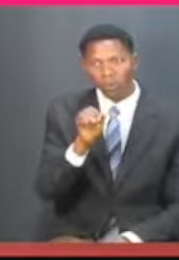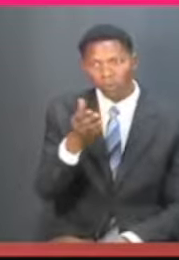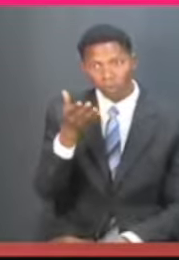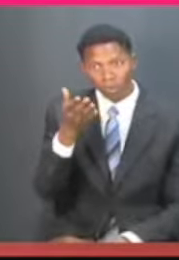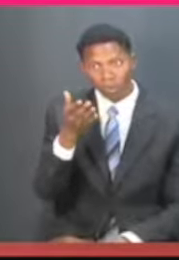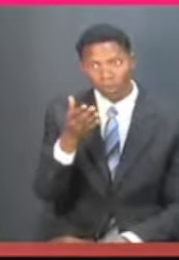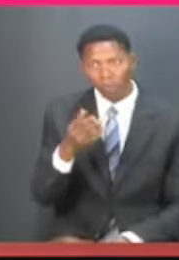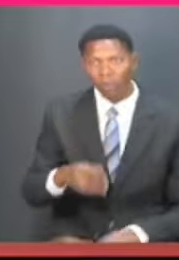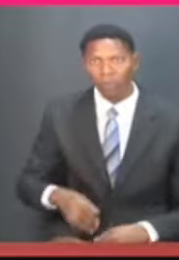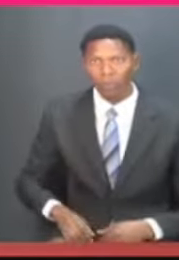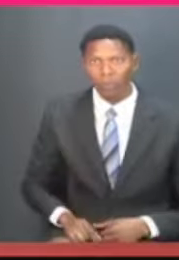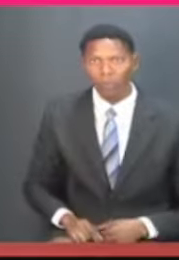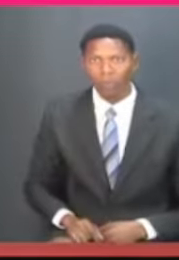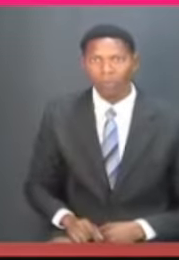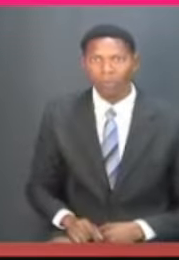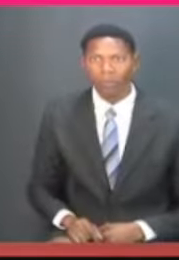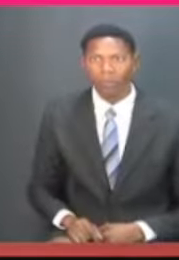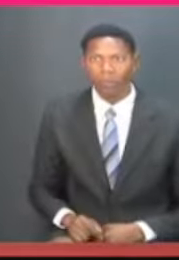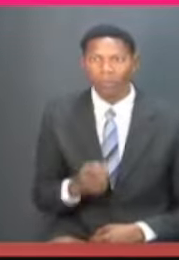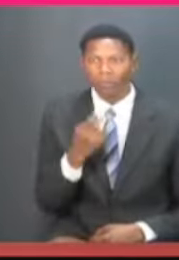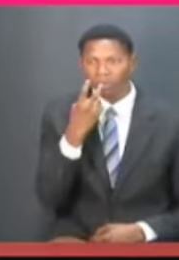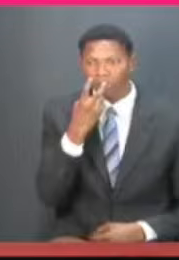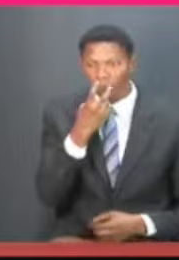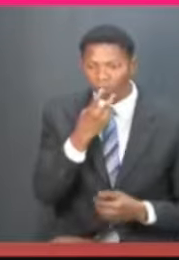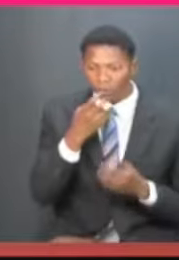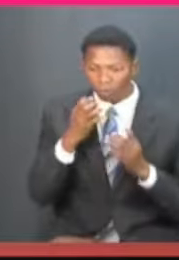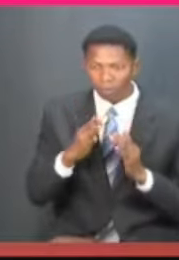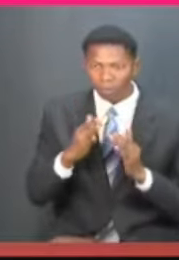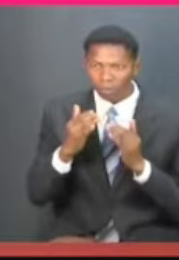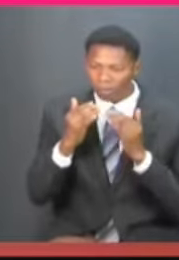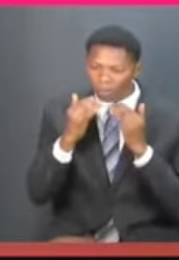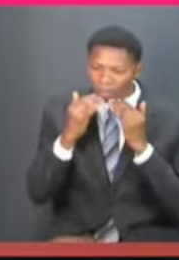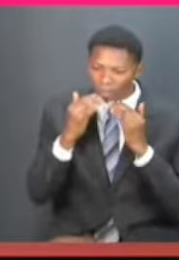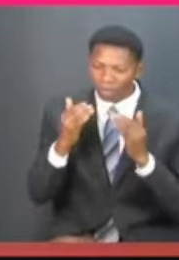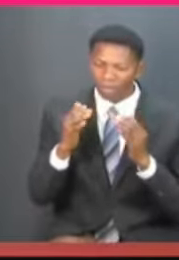Mr. Speaker, thank you very much for